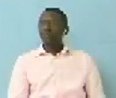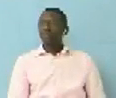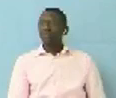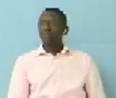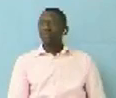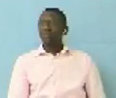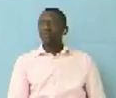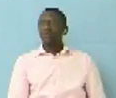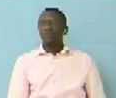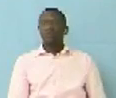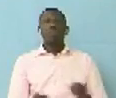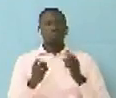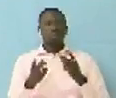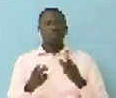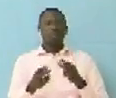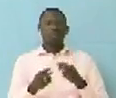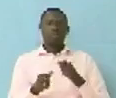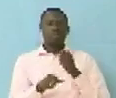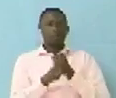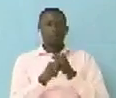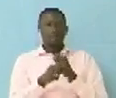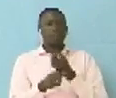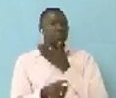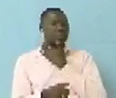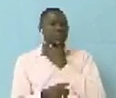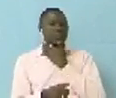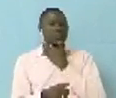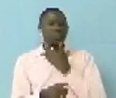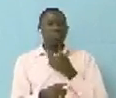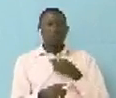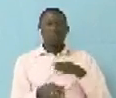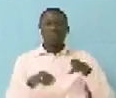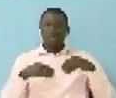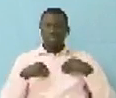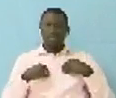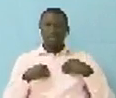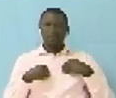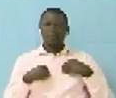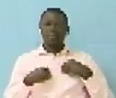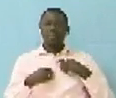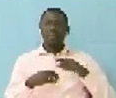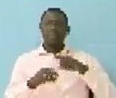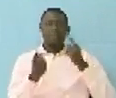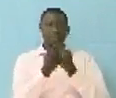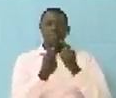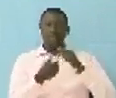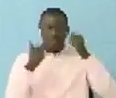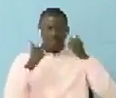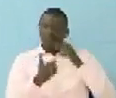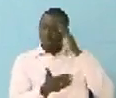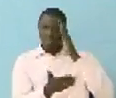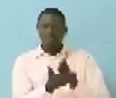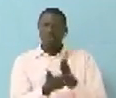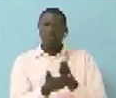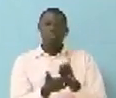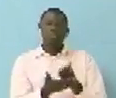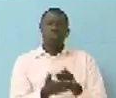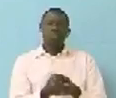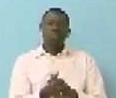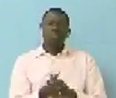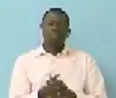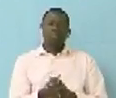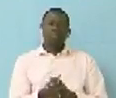Okay. To make life a whole lot easier, just accept the known facts, and we move on and we'll gain time. I've